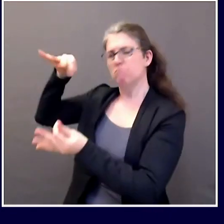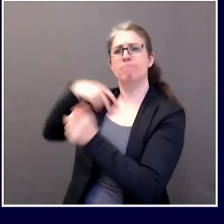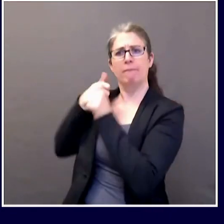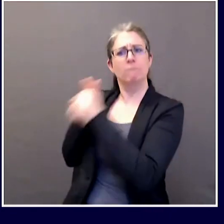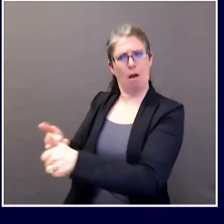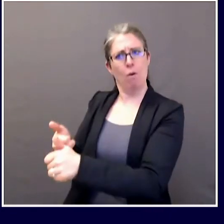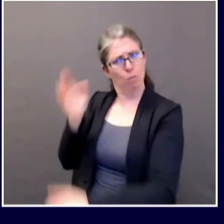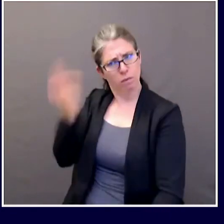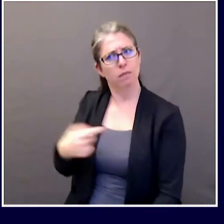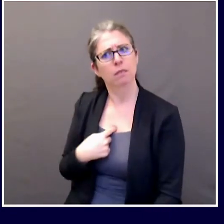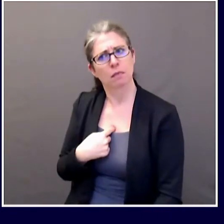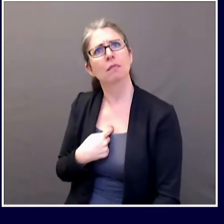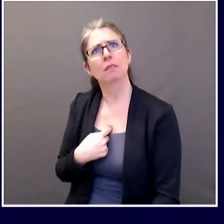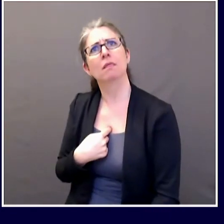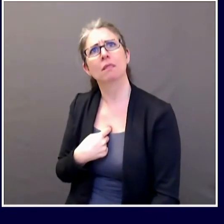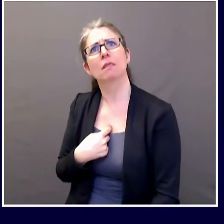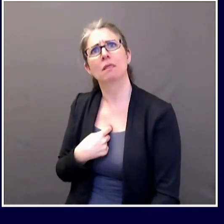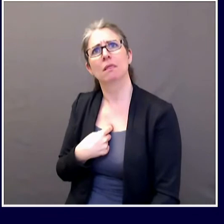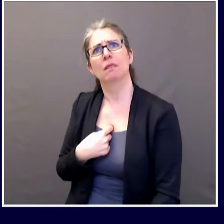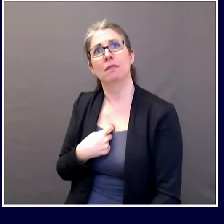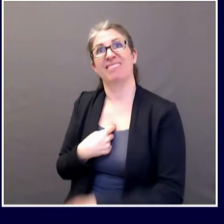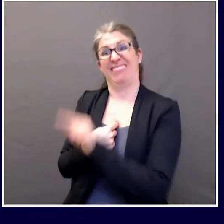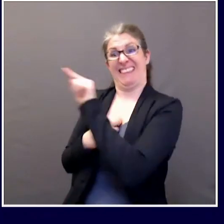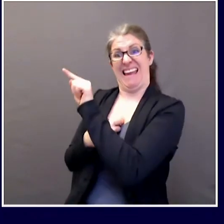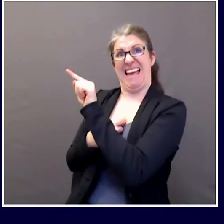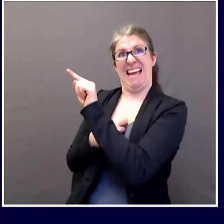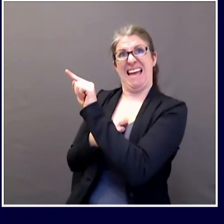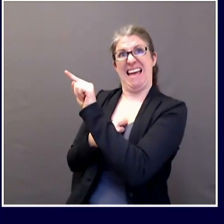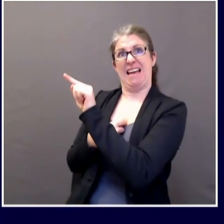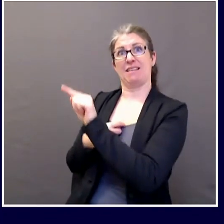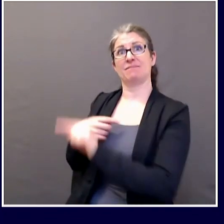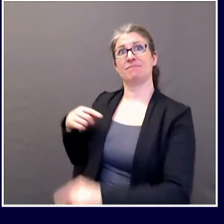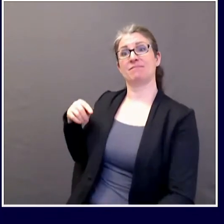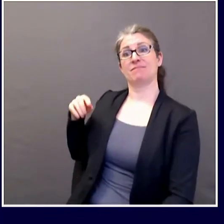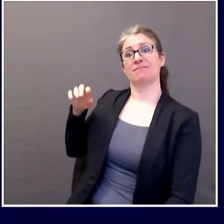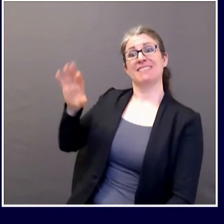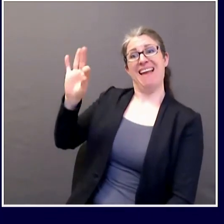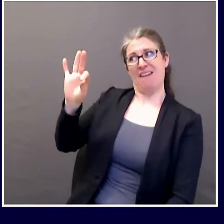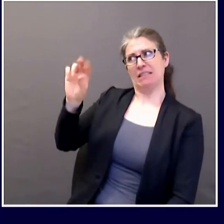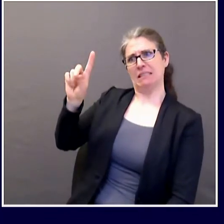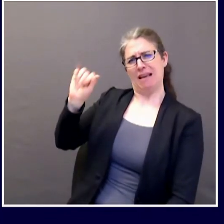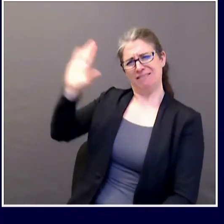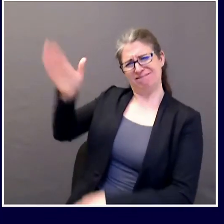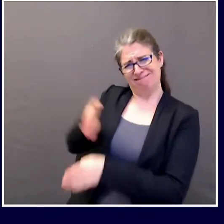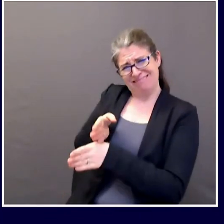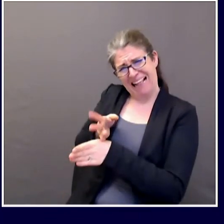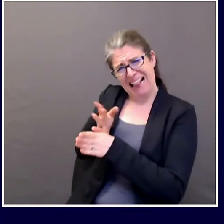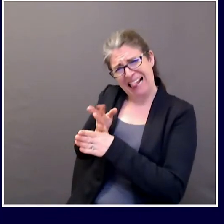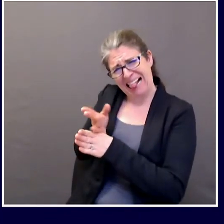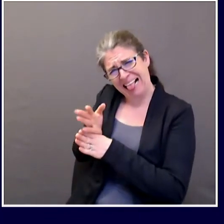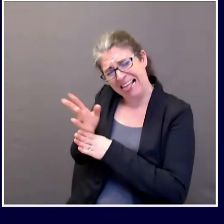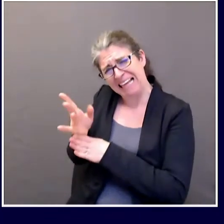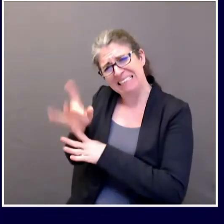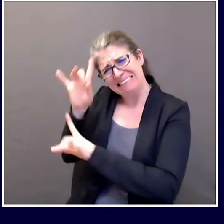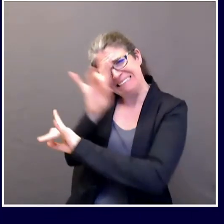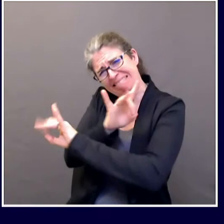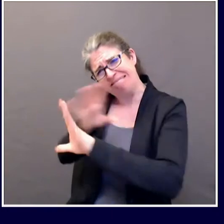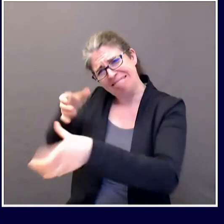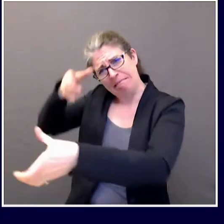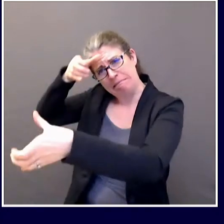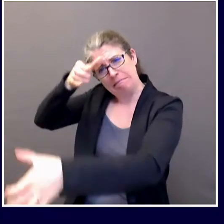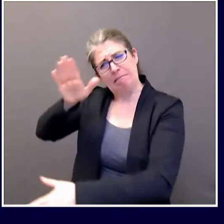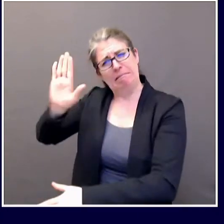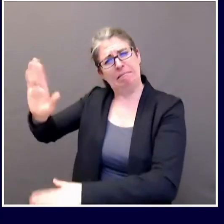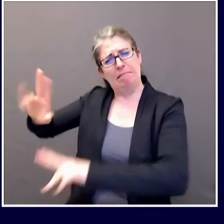the expertise that the US FDA has, as well as the US CDC. They really have the